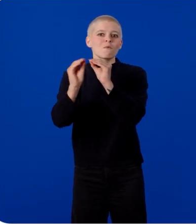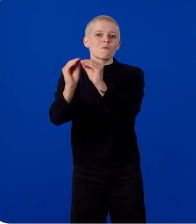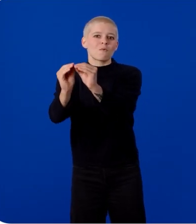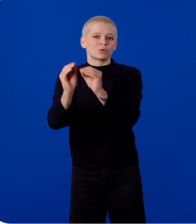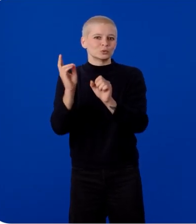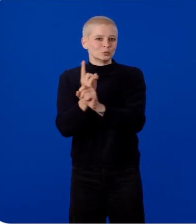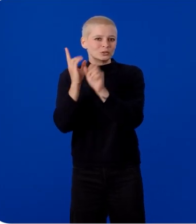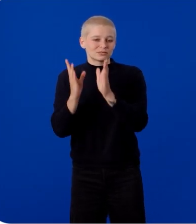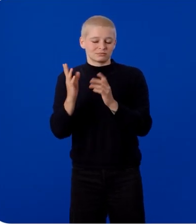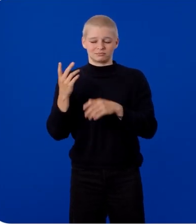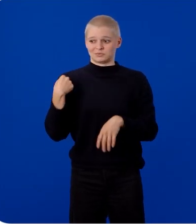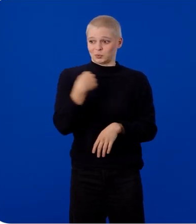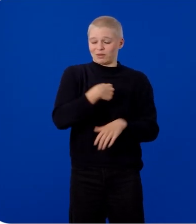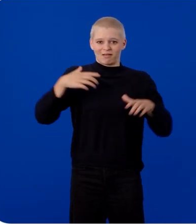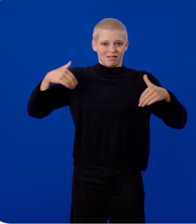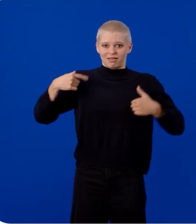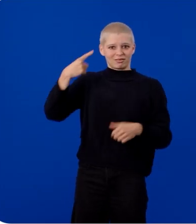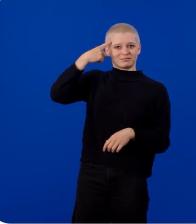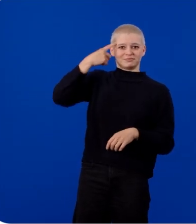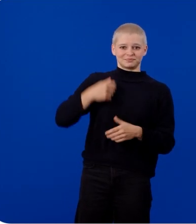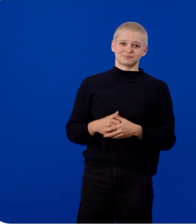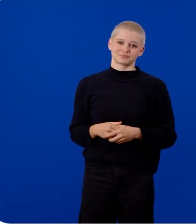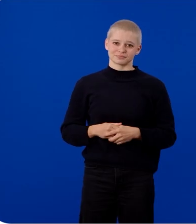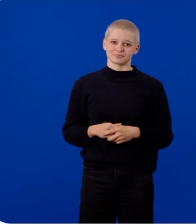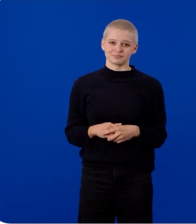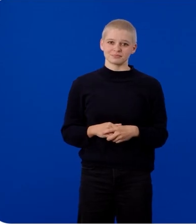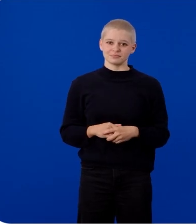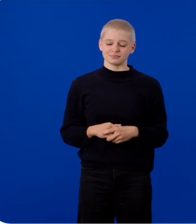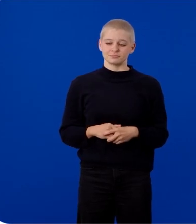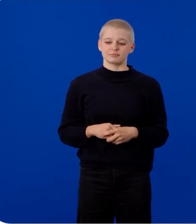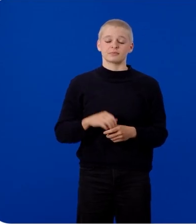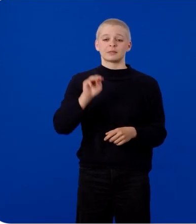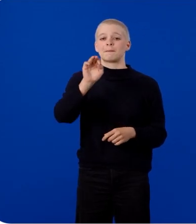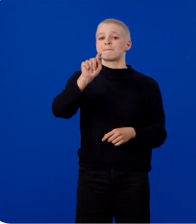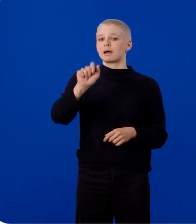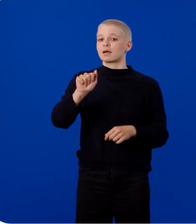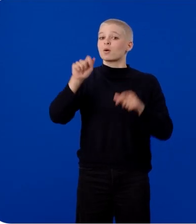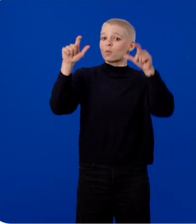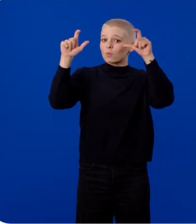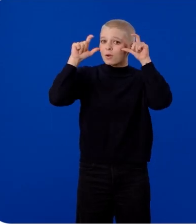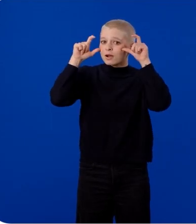dreamed of. The Meta Wearable Device Access Toolkit is